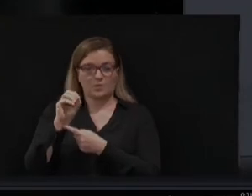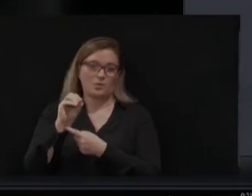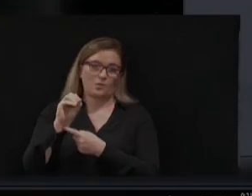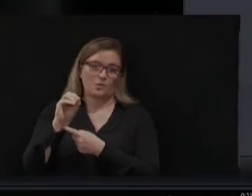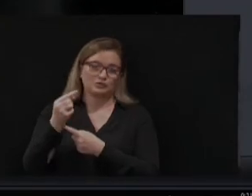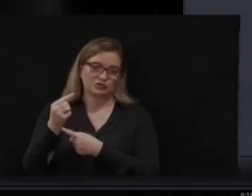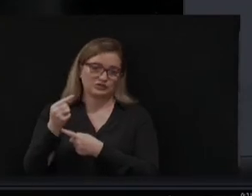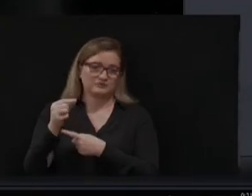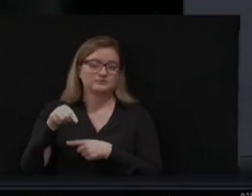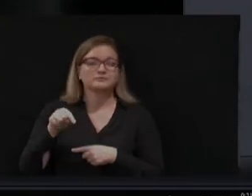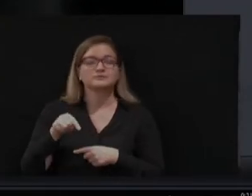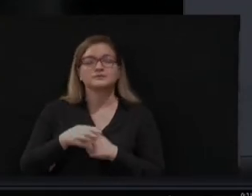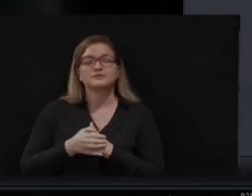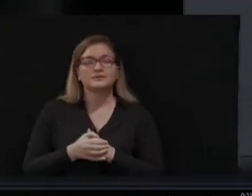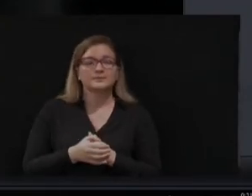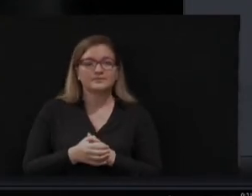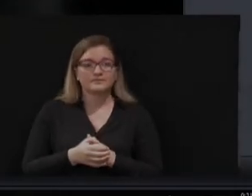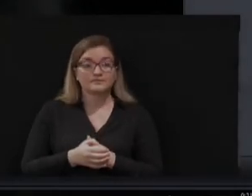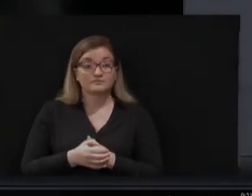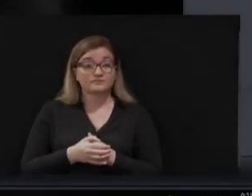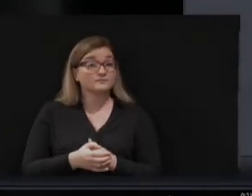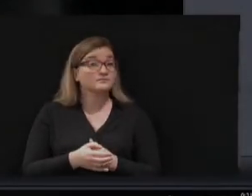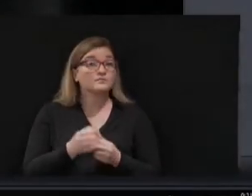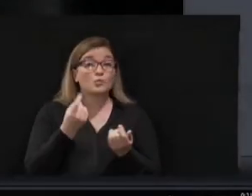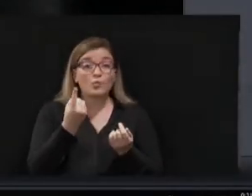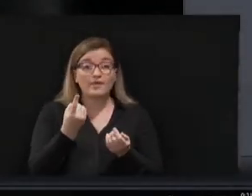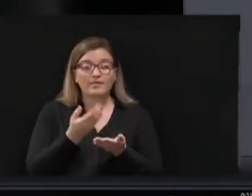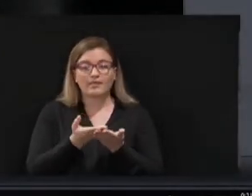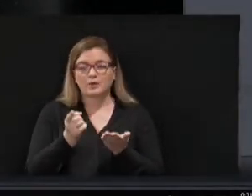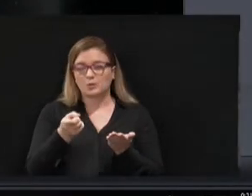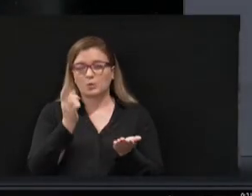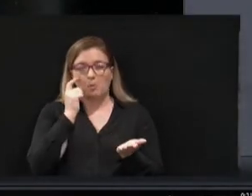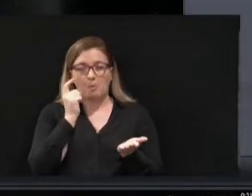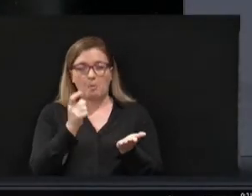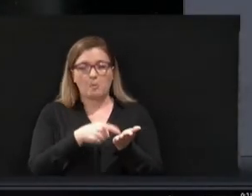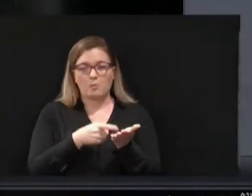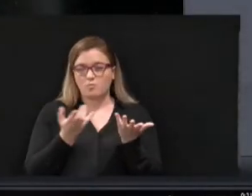information. One thing you're going to find out is